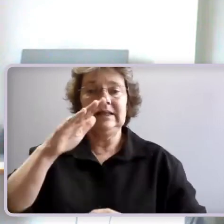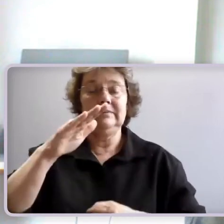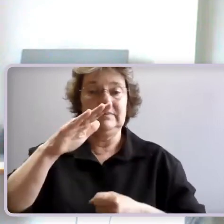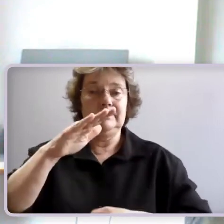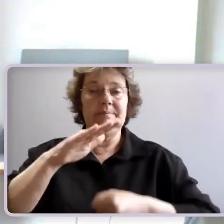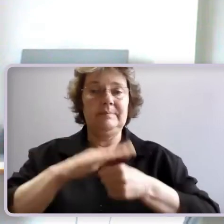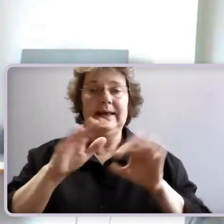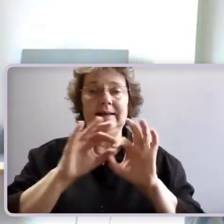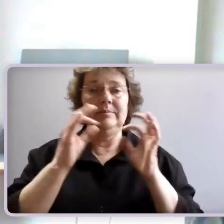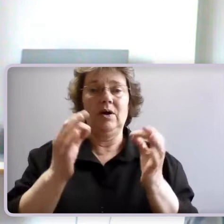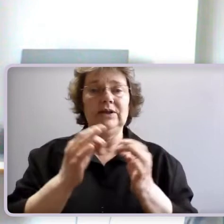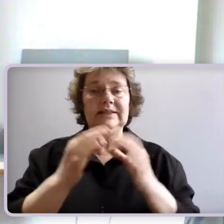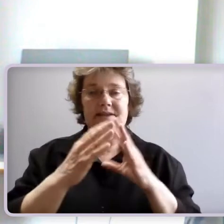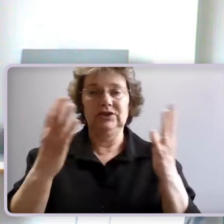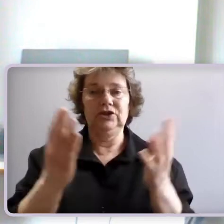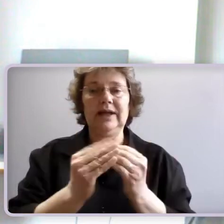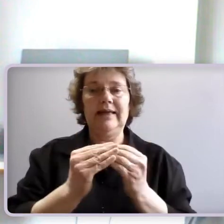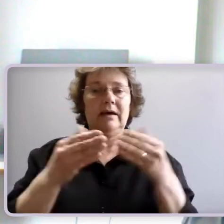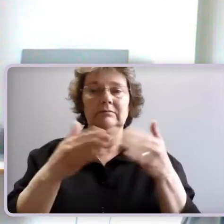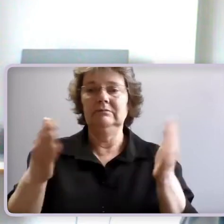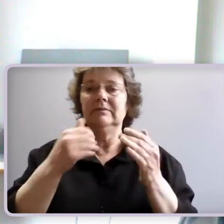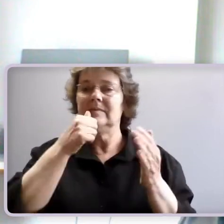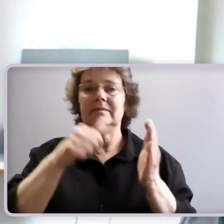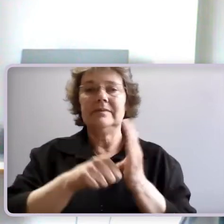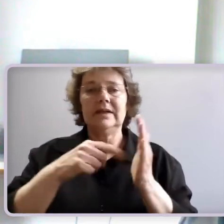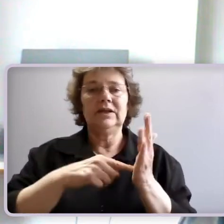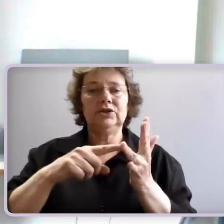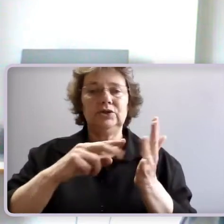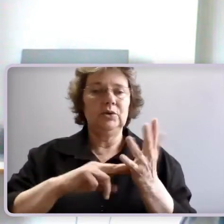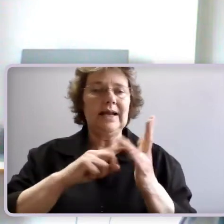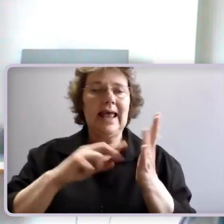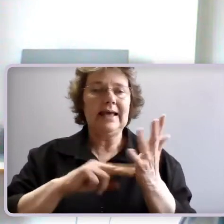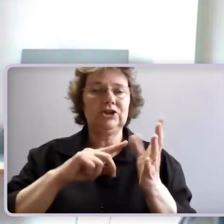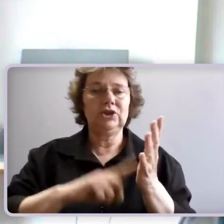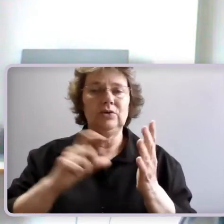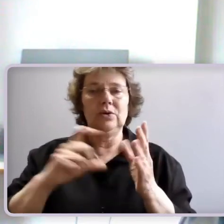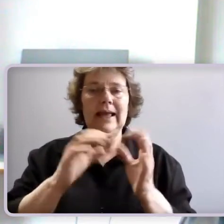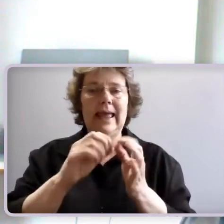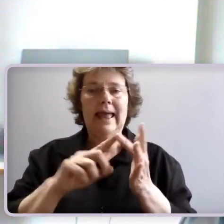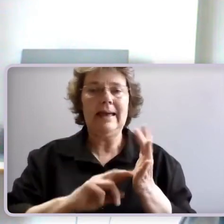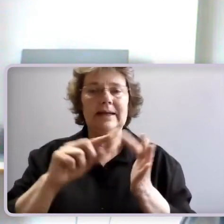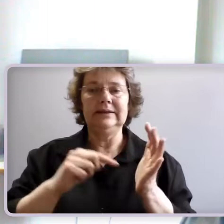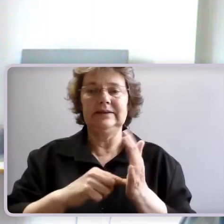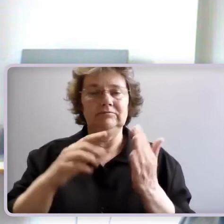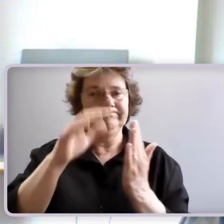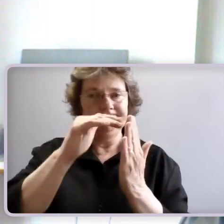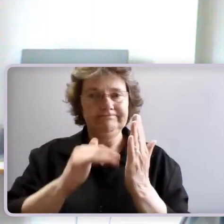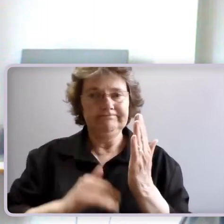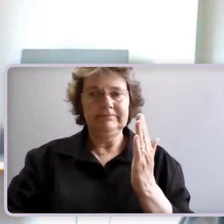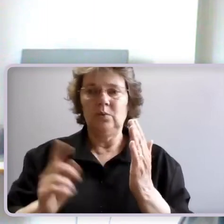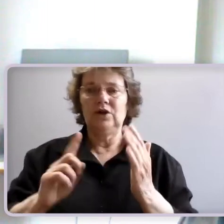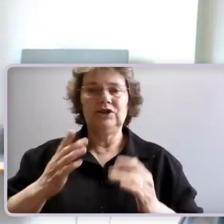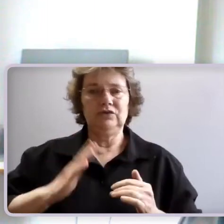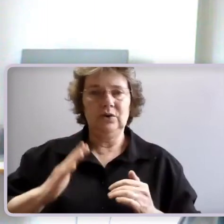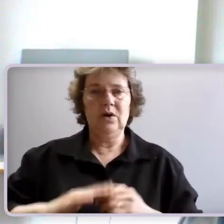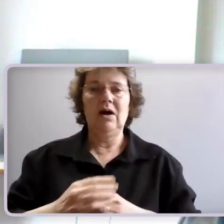National Cabinet outlining what immediate action required. We're now nearly 3 years on, and so many of the issues raised have